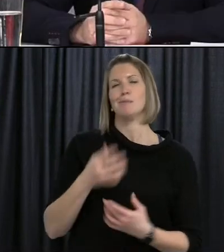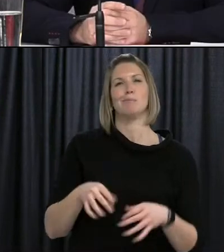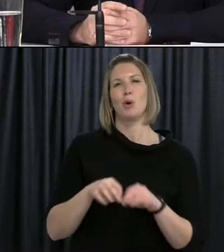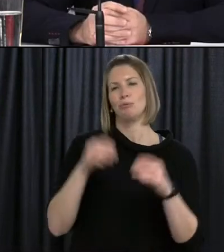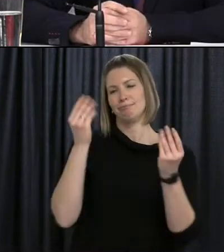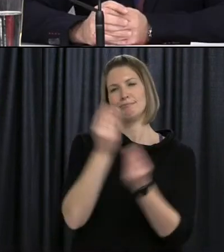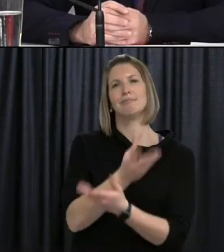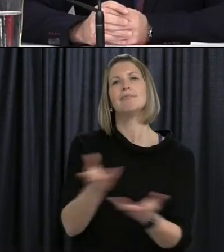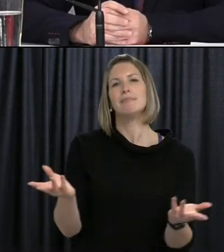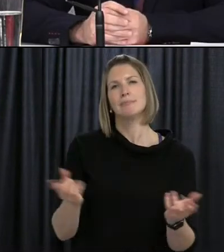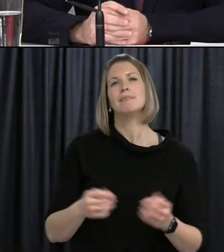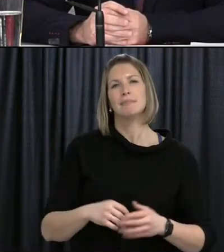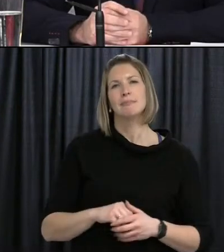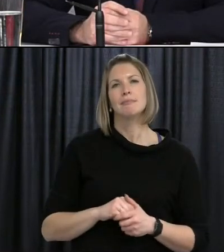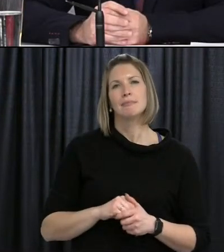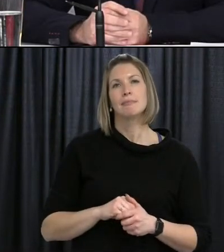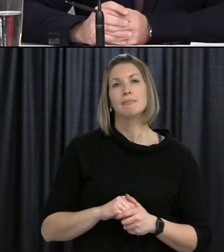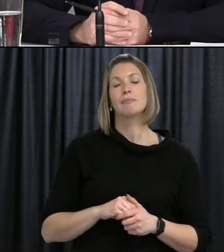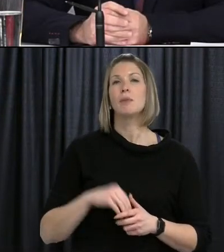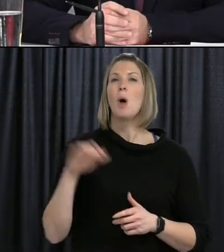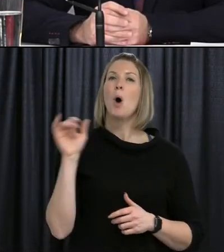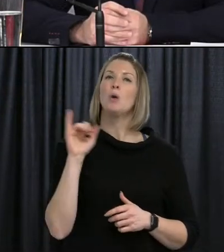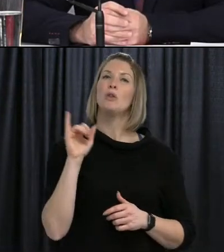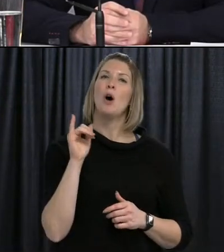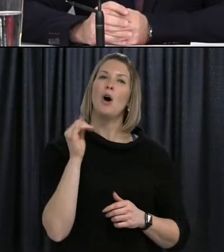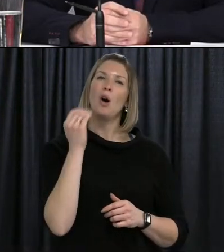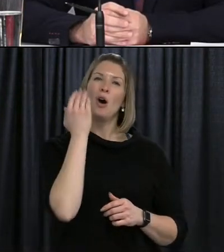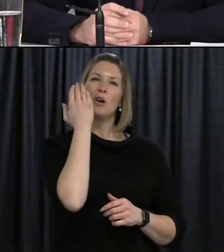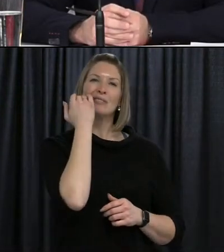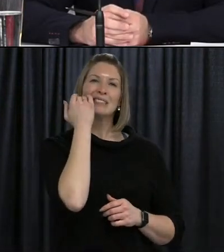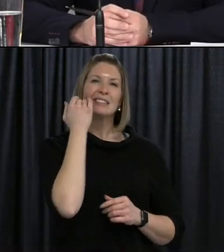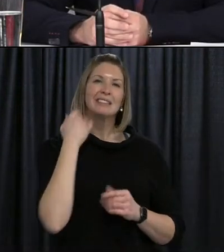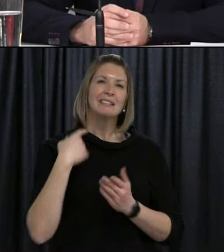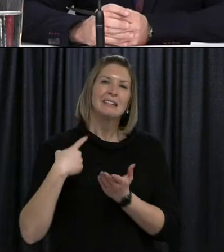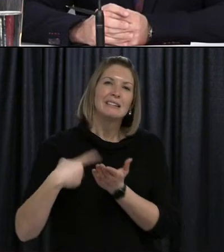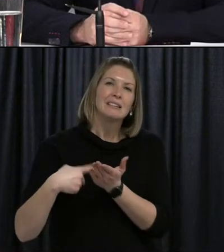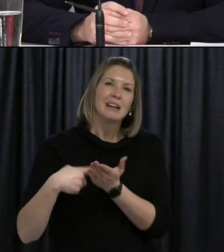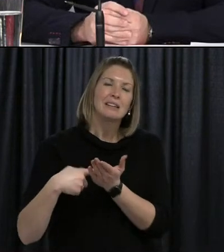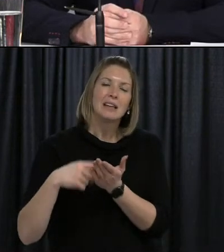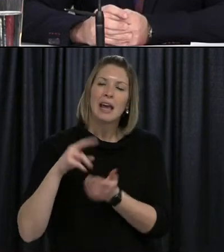Thank you. And going back to Kellyanne had mentioned the opposition and some of their criticism.